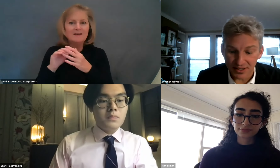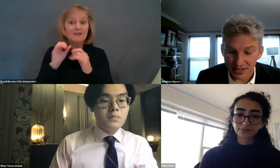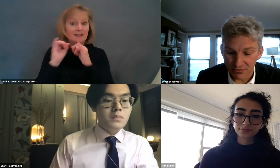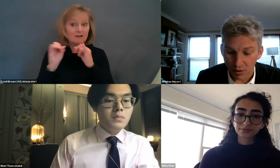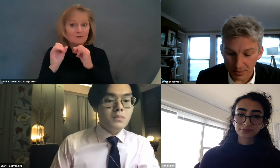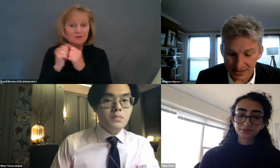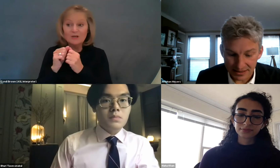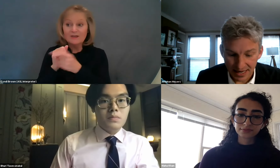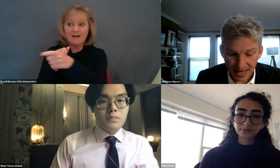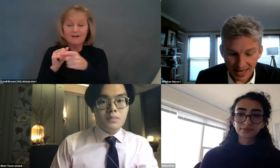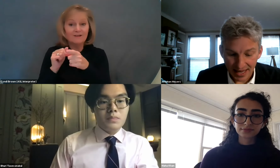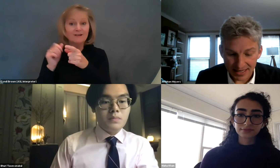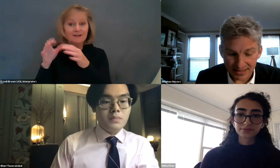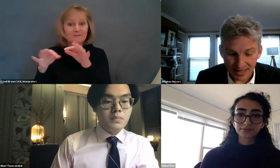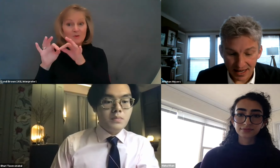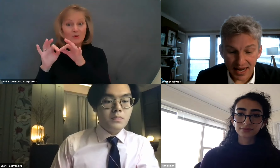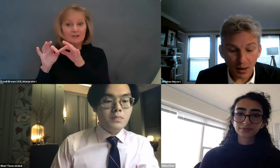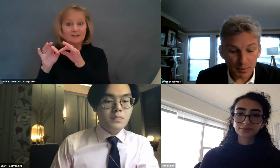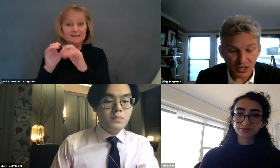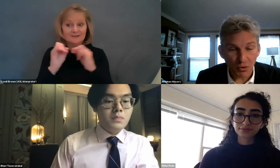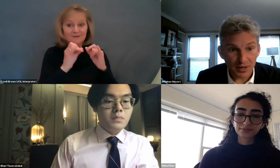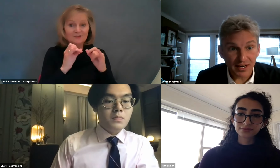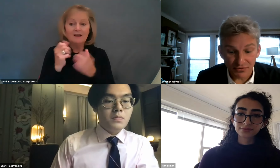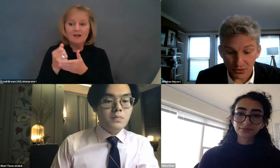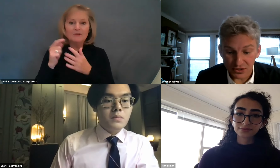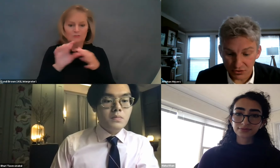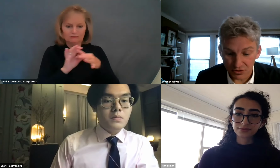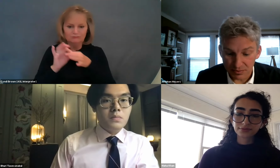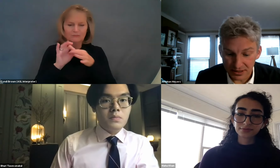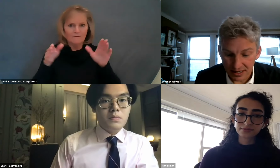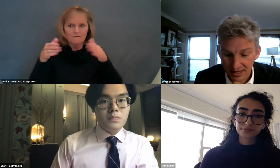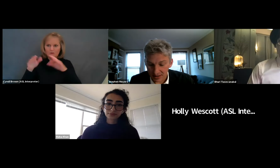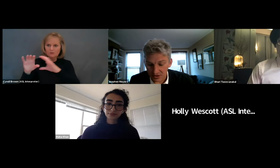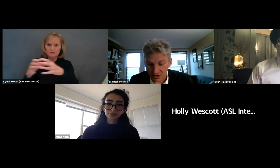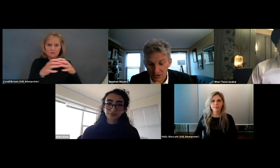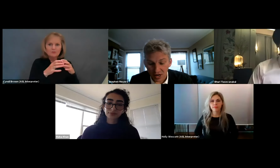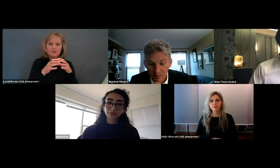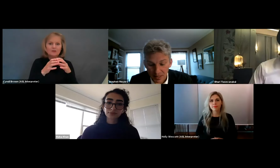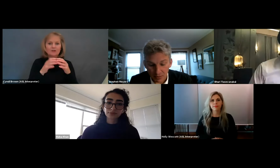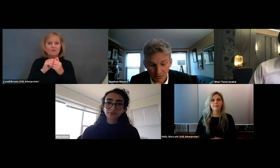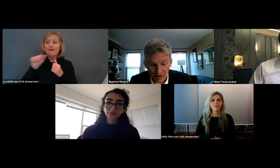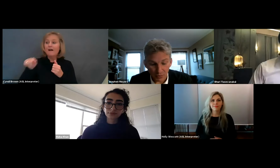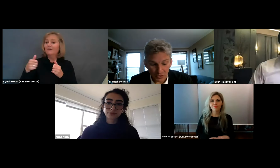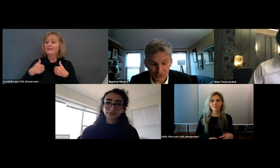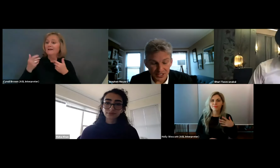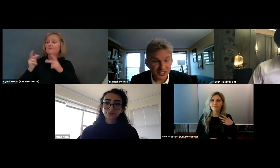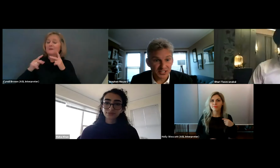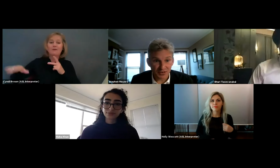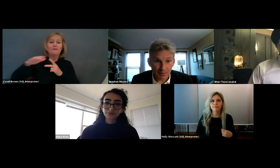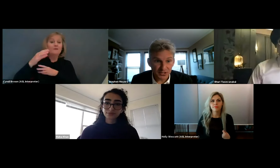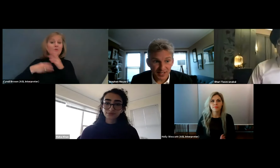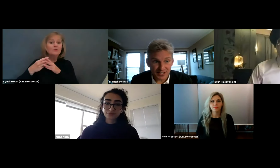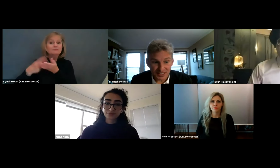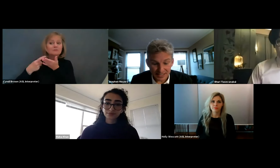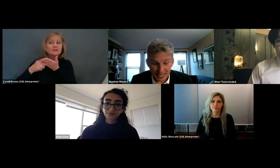interviews with our key informants and in helping to coordinate focus groups with other young people around the world to discuss